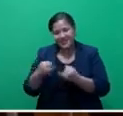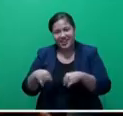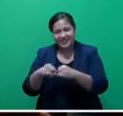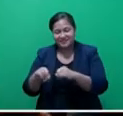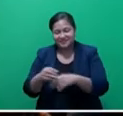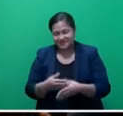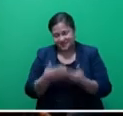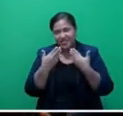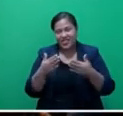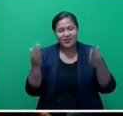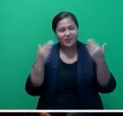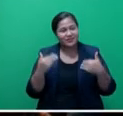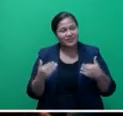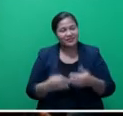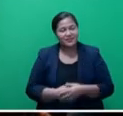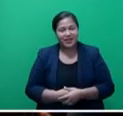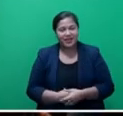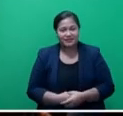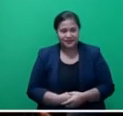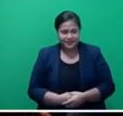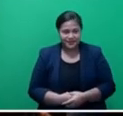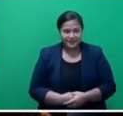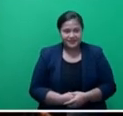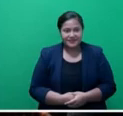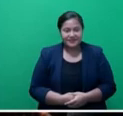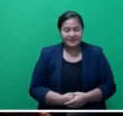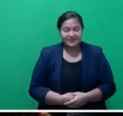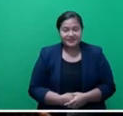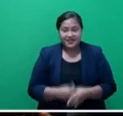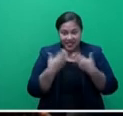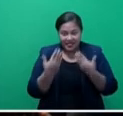answer, sir. I thank the Honourable Minister.